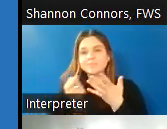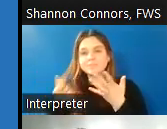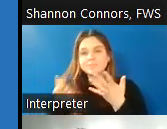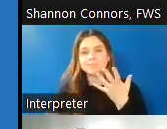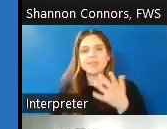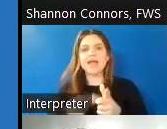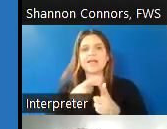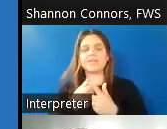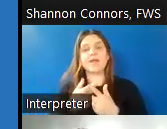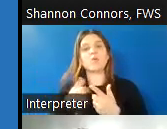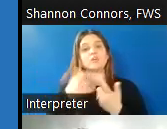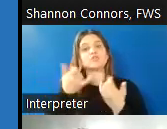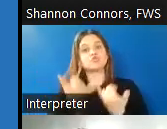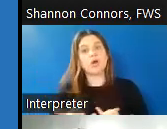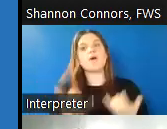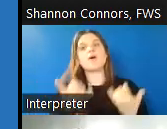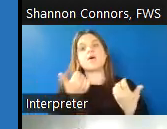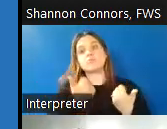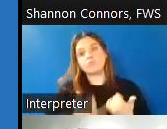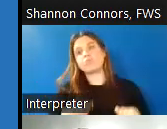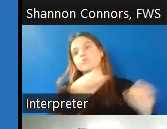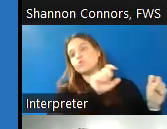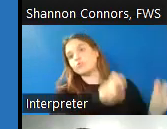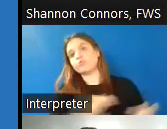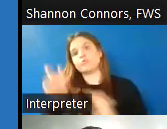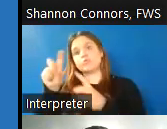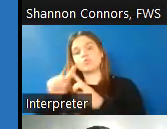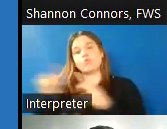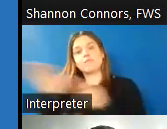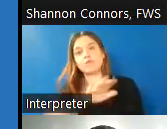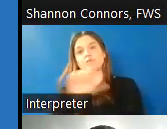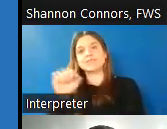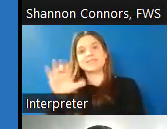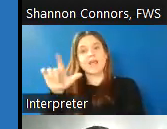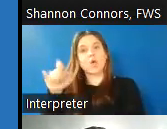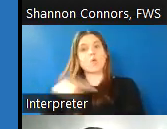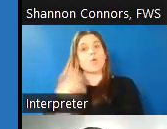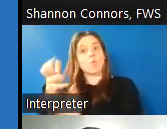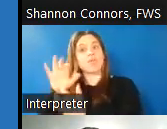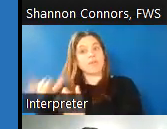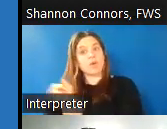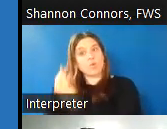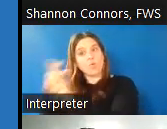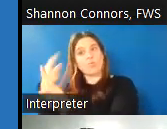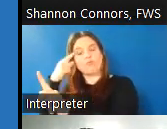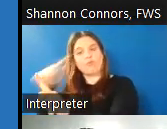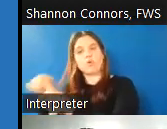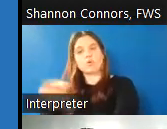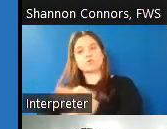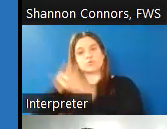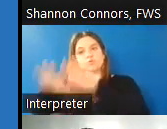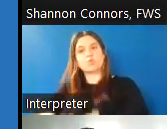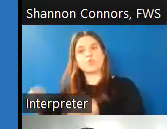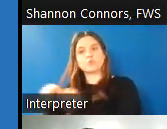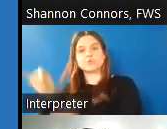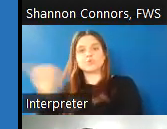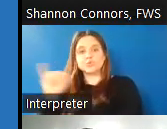talked about doing for the snowshoe hare. And then we also have a fire ecology restoration project. And